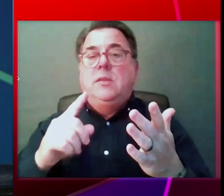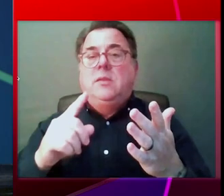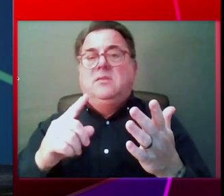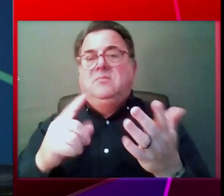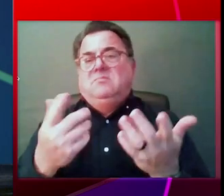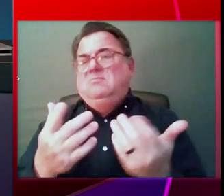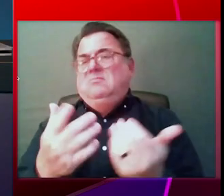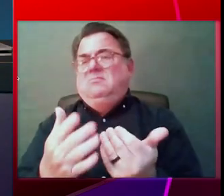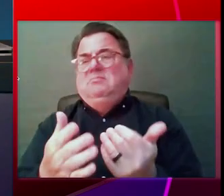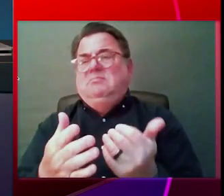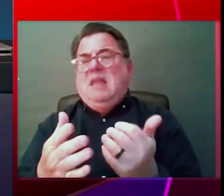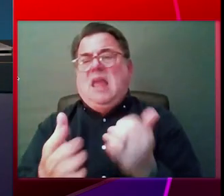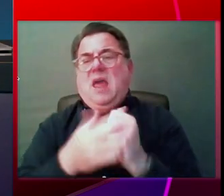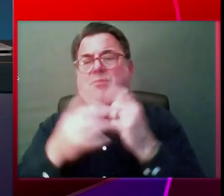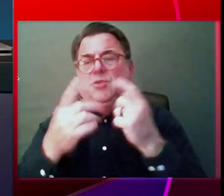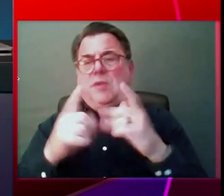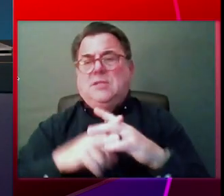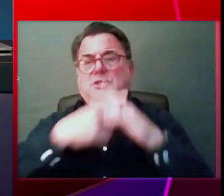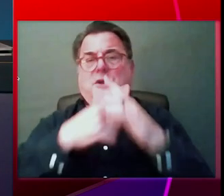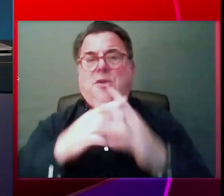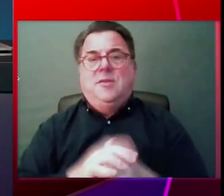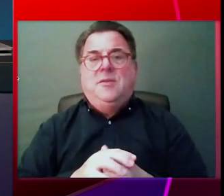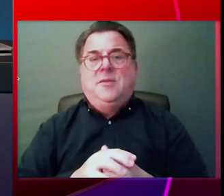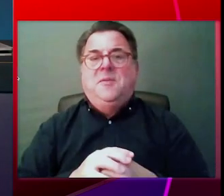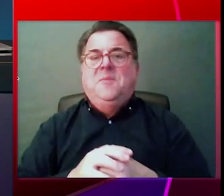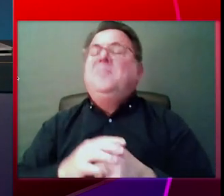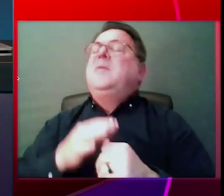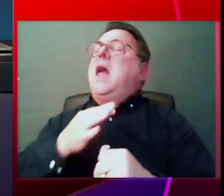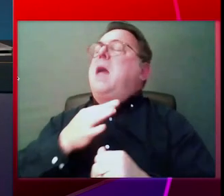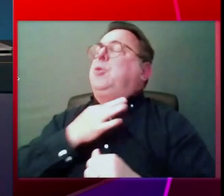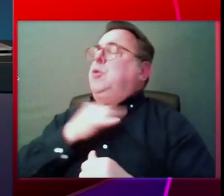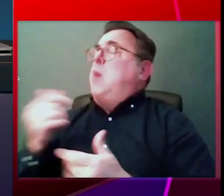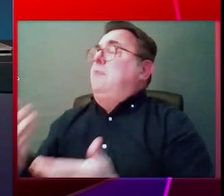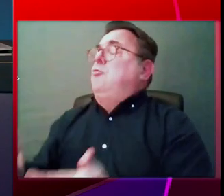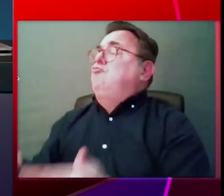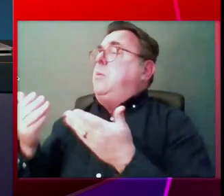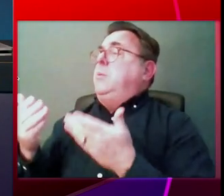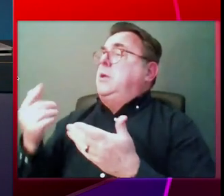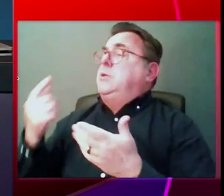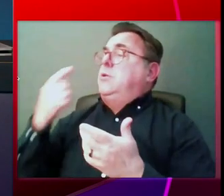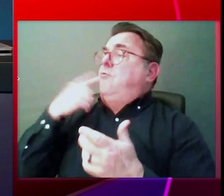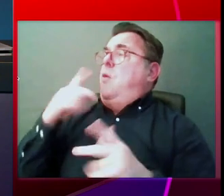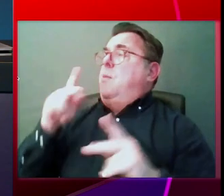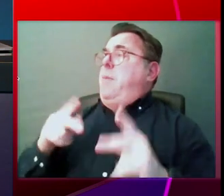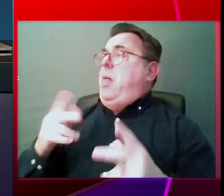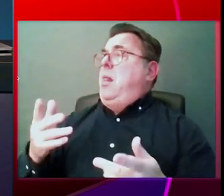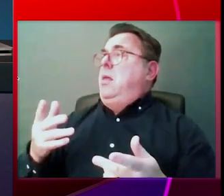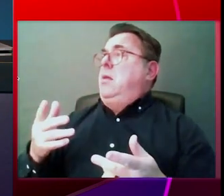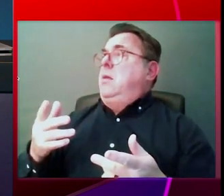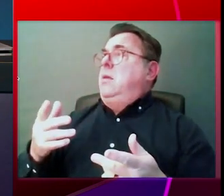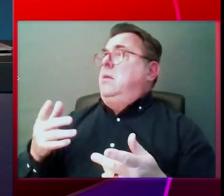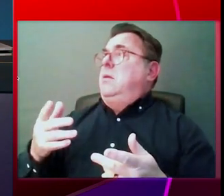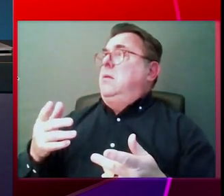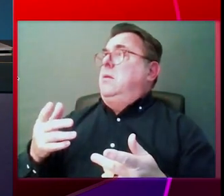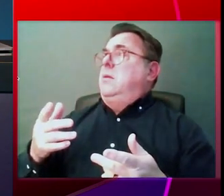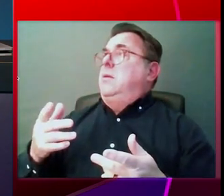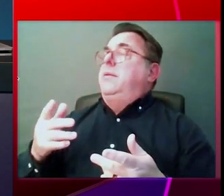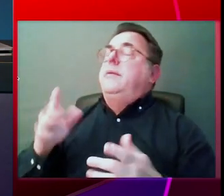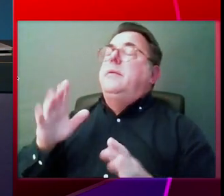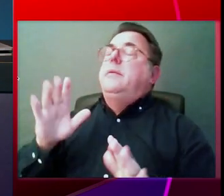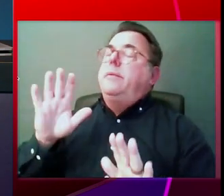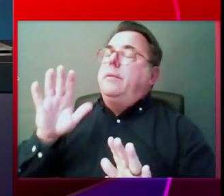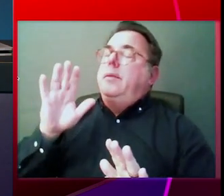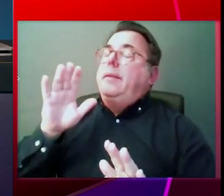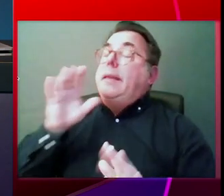going. Do you have any recommendations for devs out there too? You know, not every developer